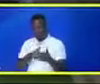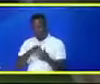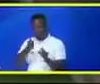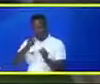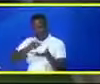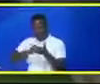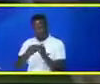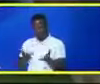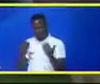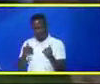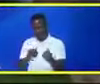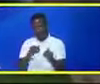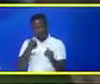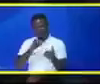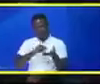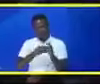seconds.